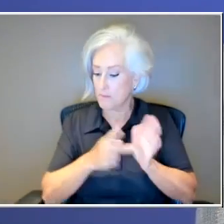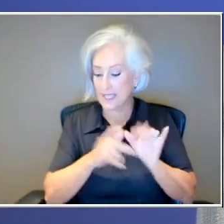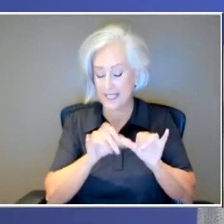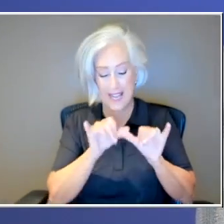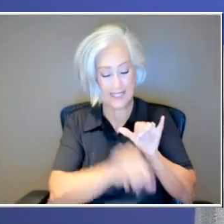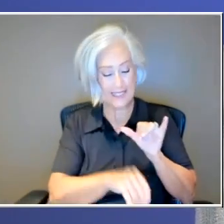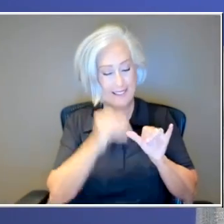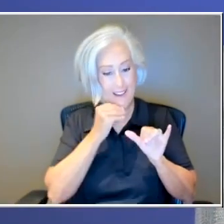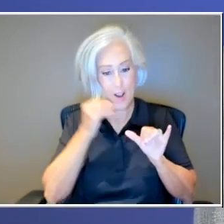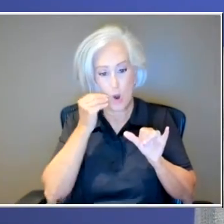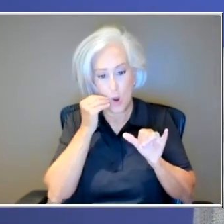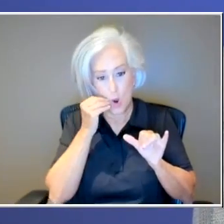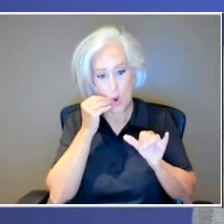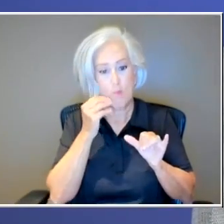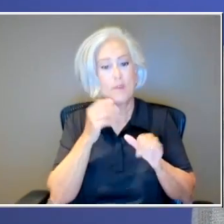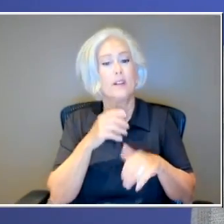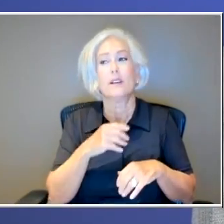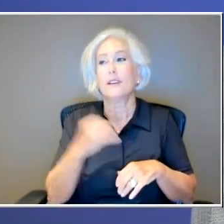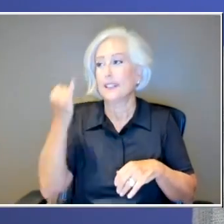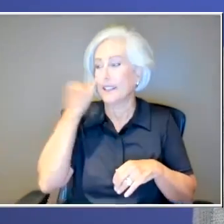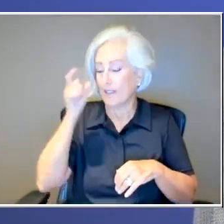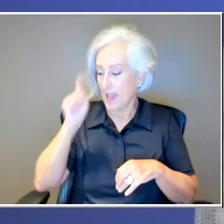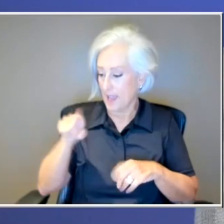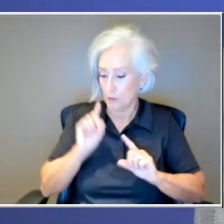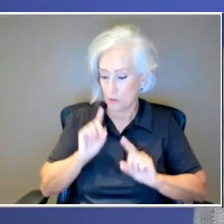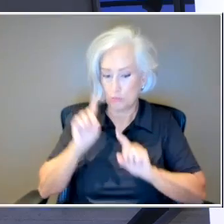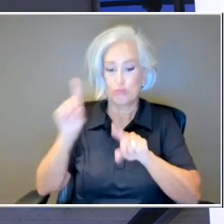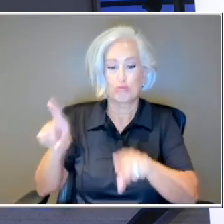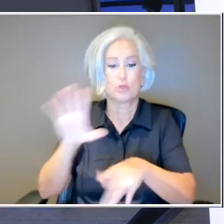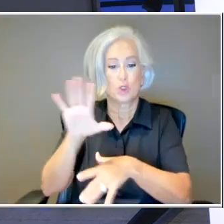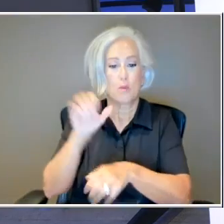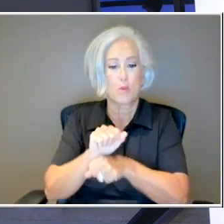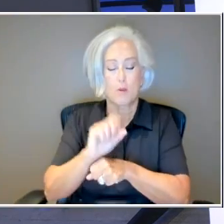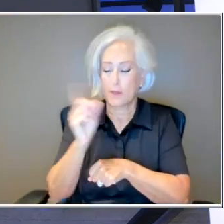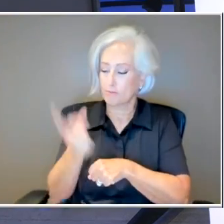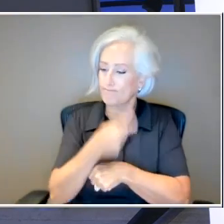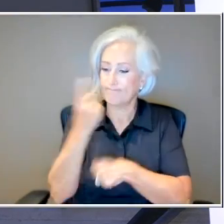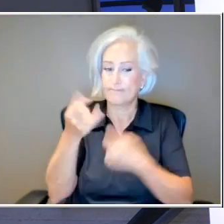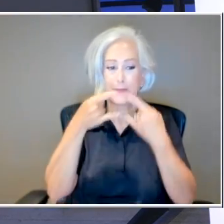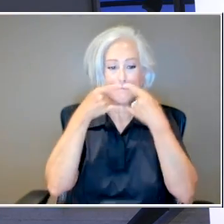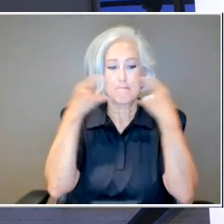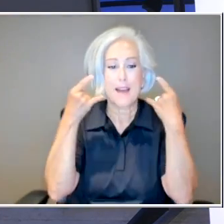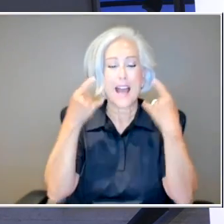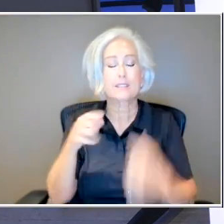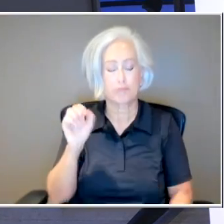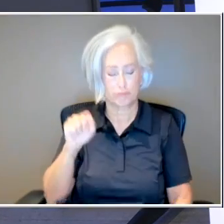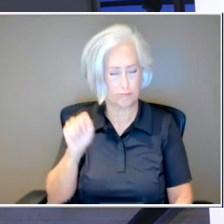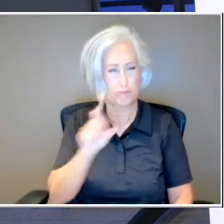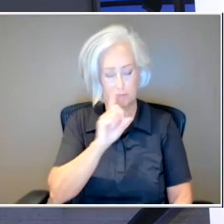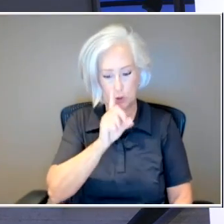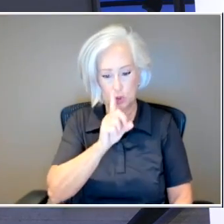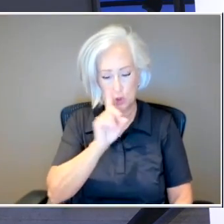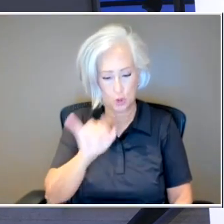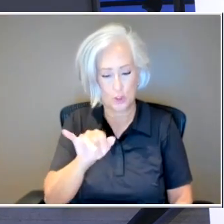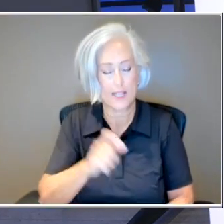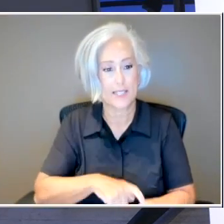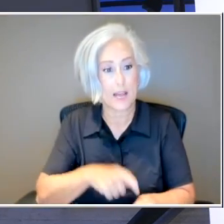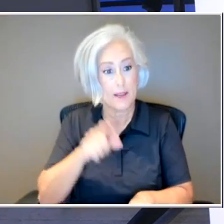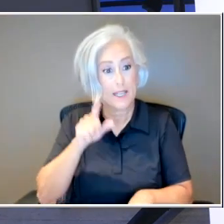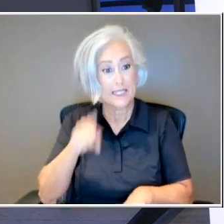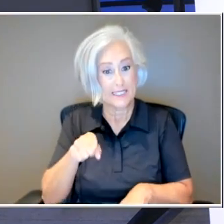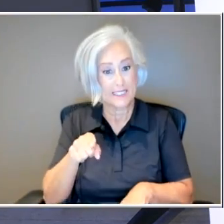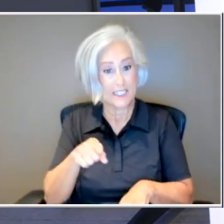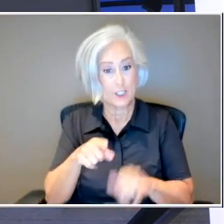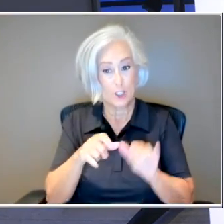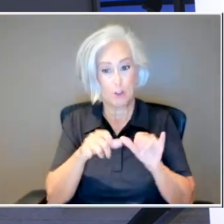whenever I came in for appointments at the hospital. Sure, necessary appointments at that time. So were you quarantining before, leading up to